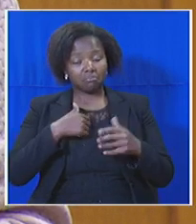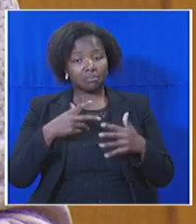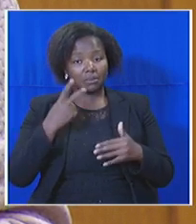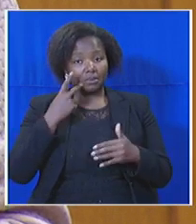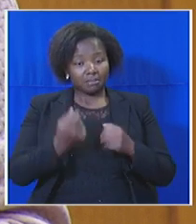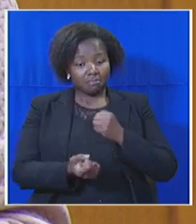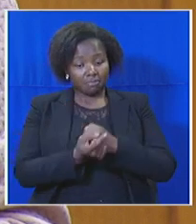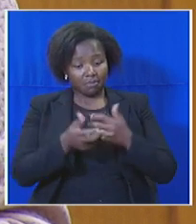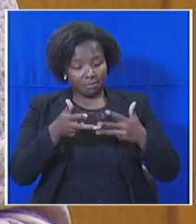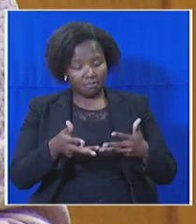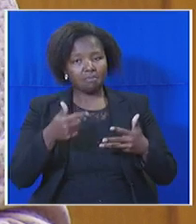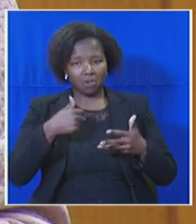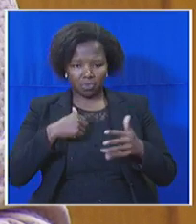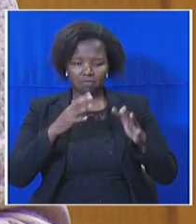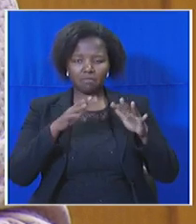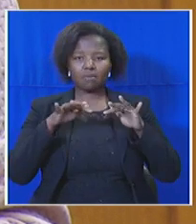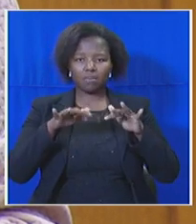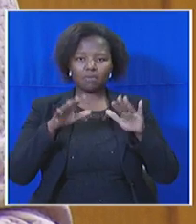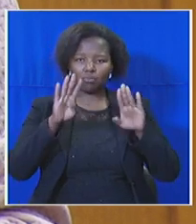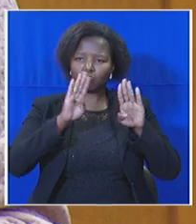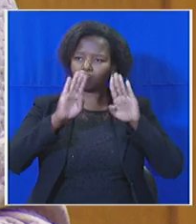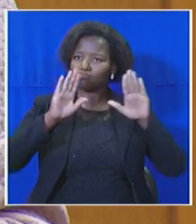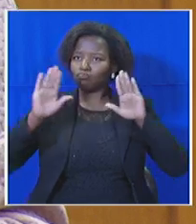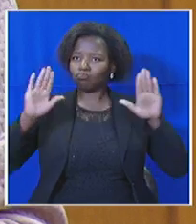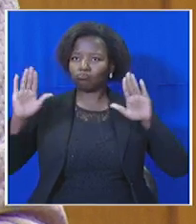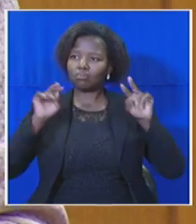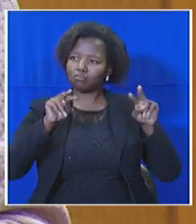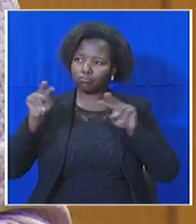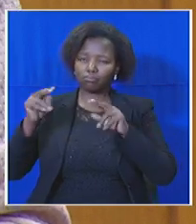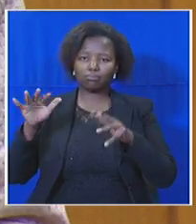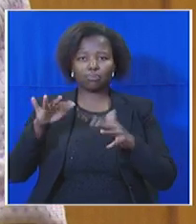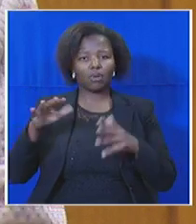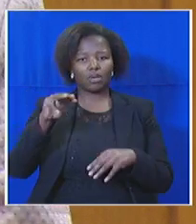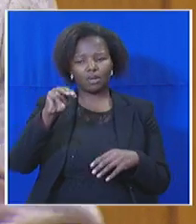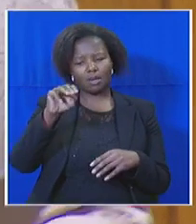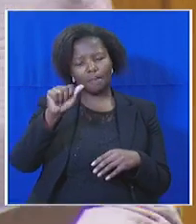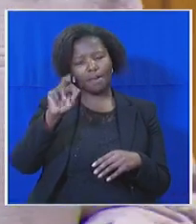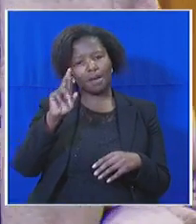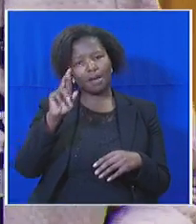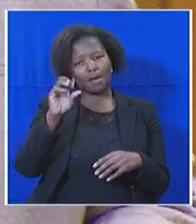discovery available to the public through a month-long display at the Marupeng Visitor Center. I so move.